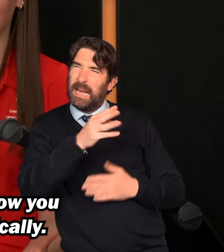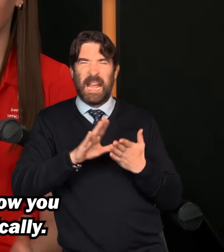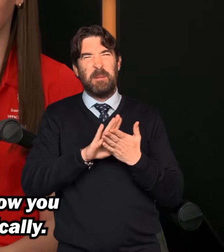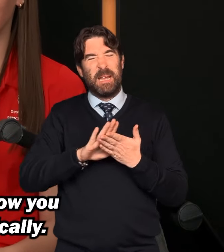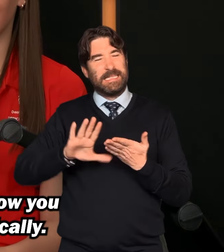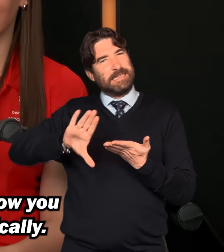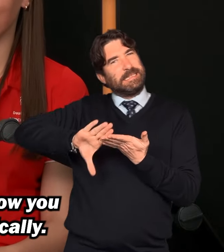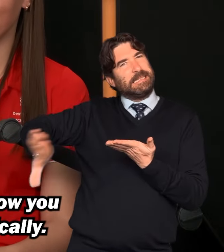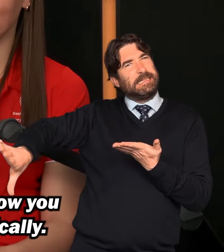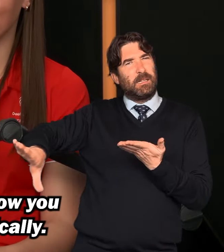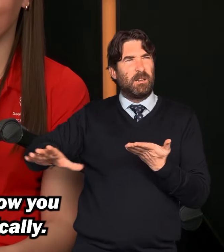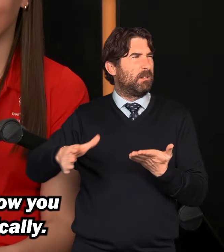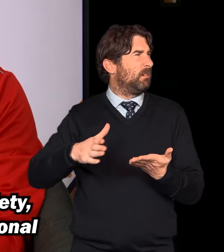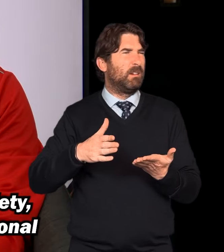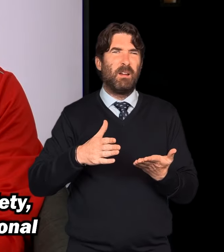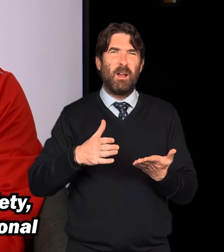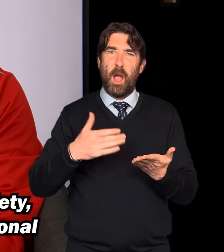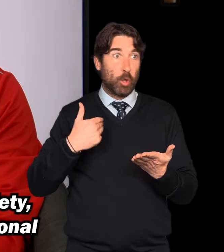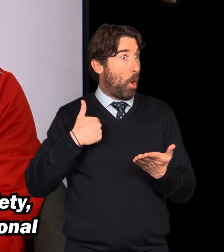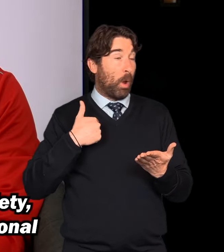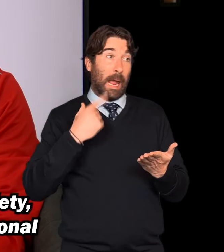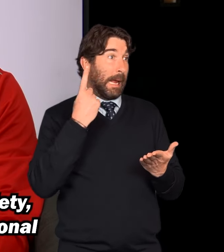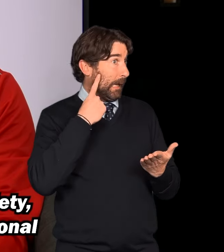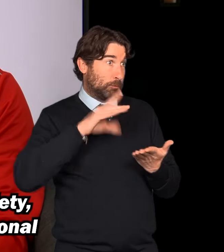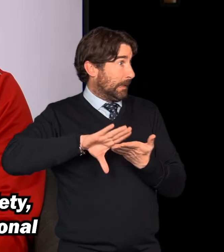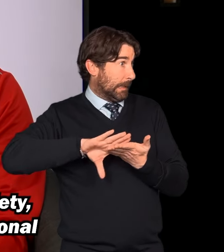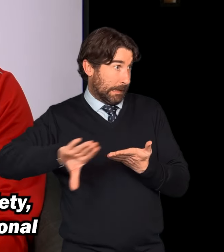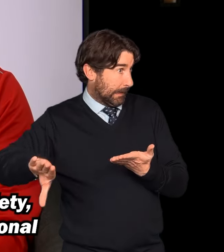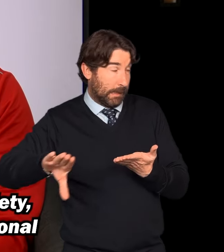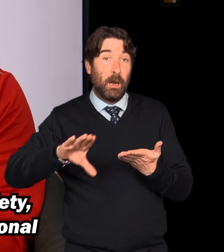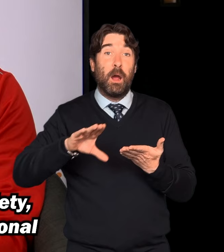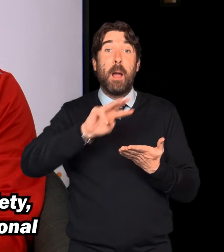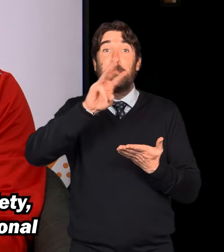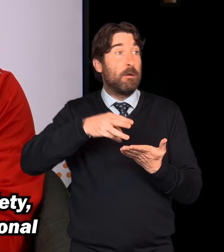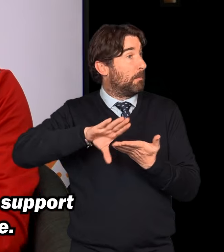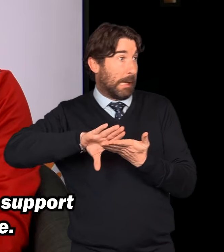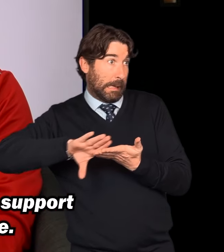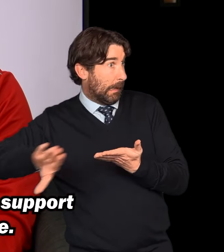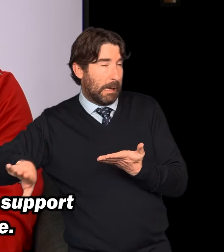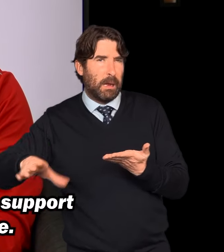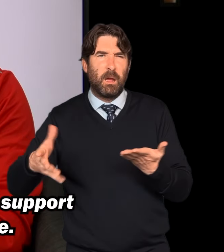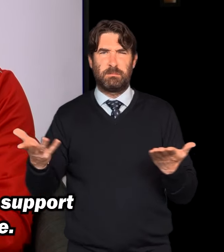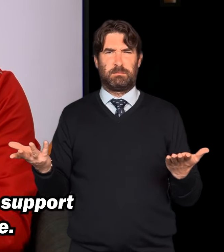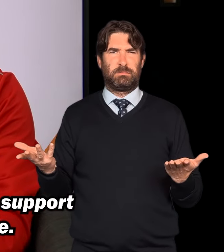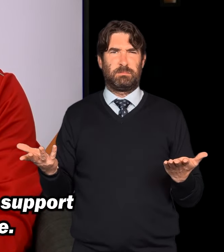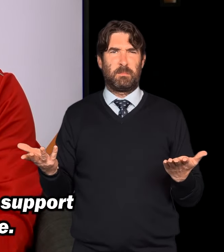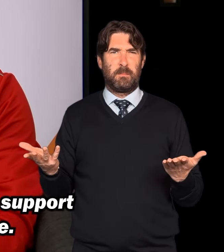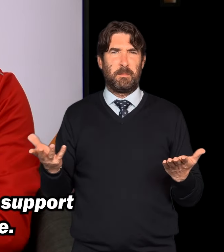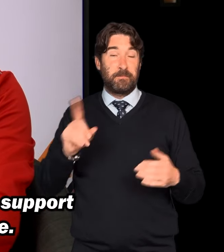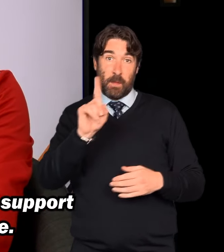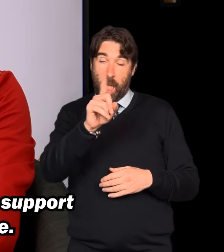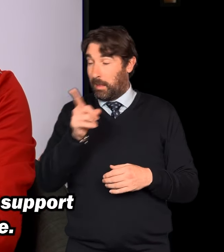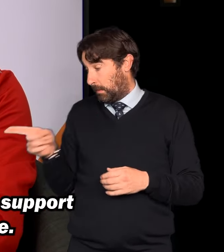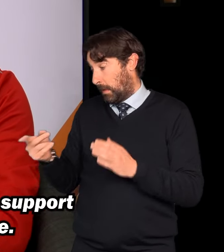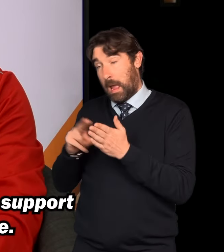to compete with them, basically. And going on, like, in society, we get, personal independence, we get support in school, get